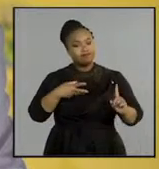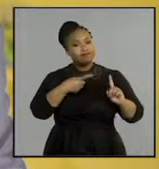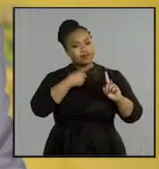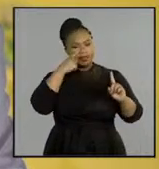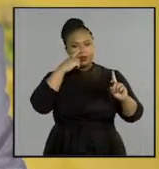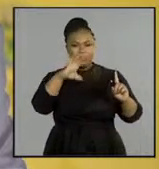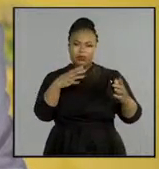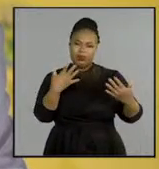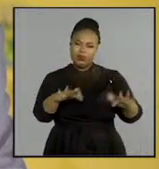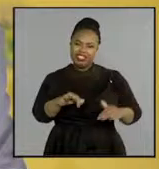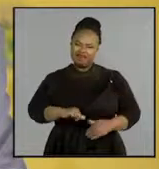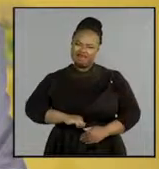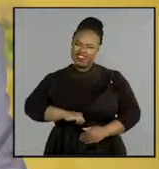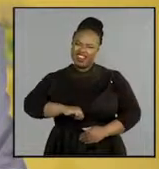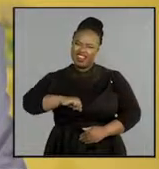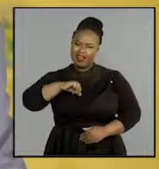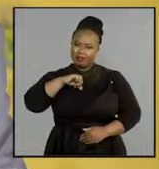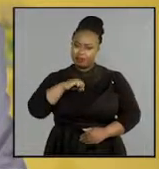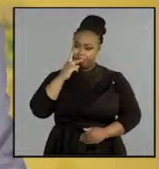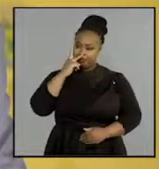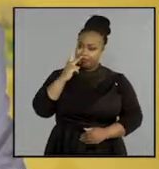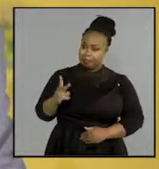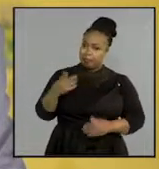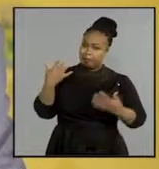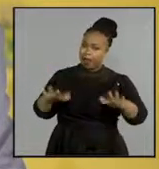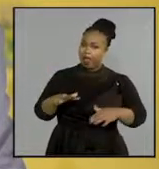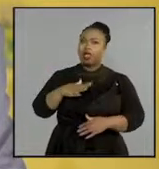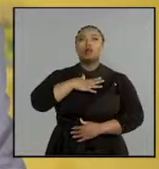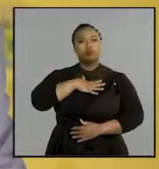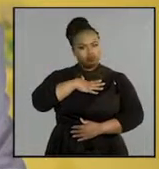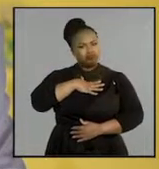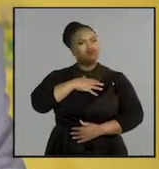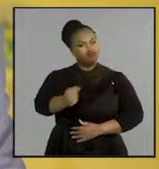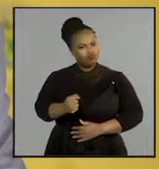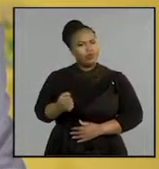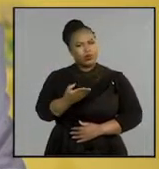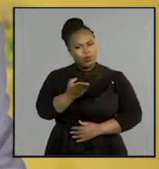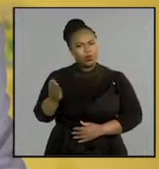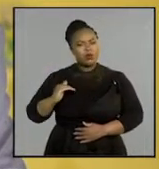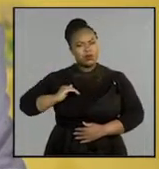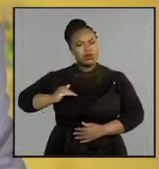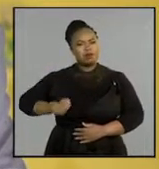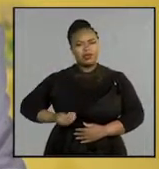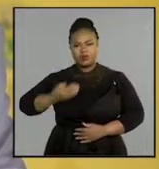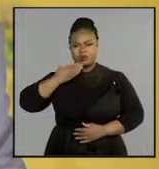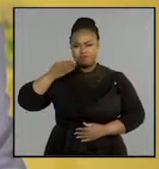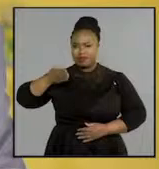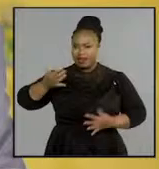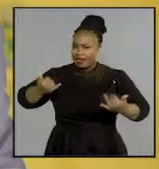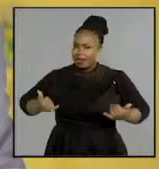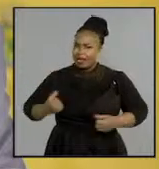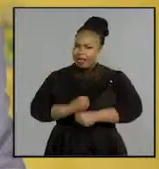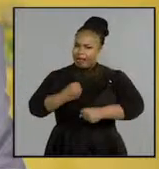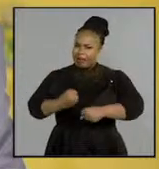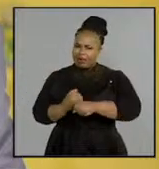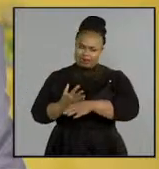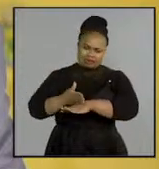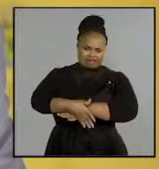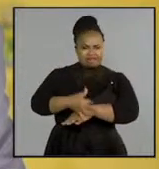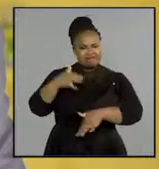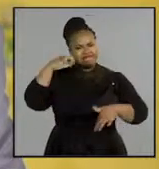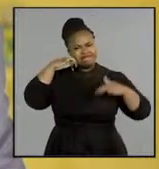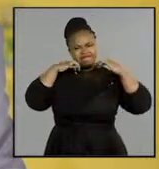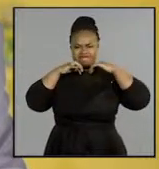Indeed, Charlotte Maxeke would have been very proud of the bravery of the women of this